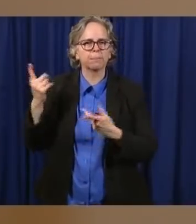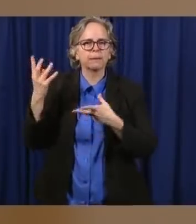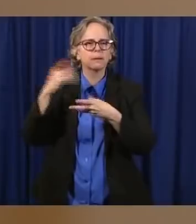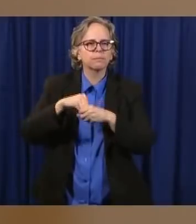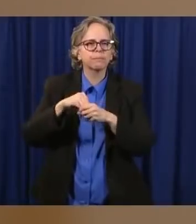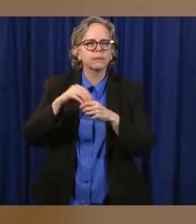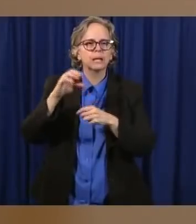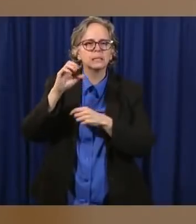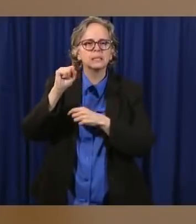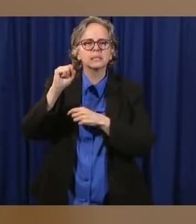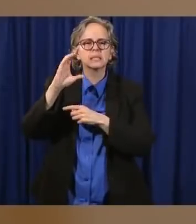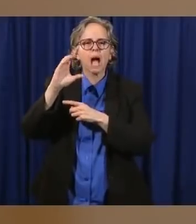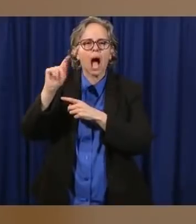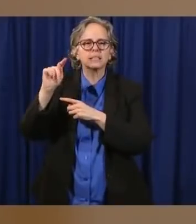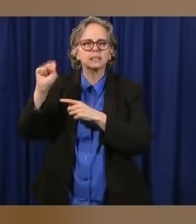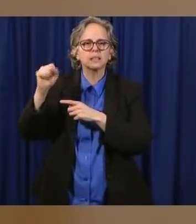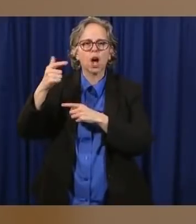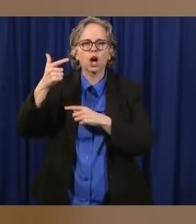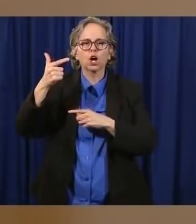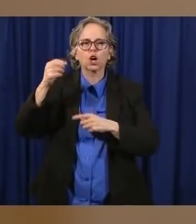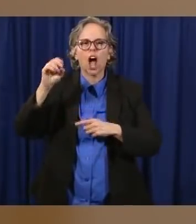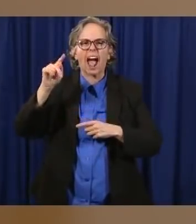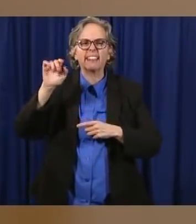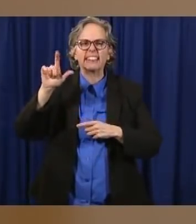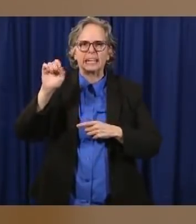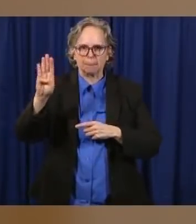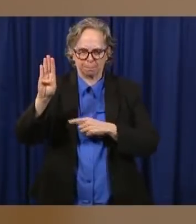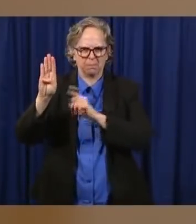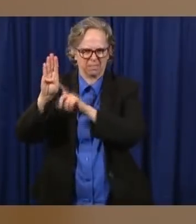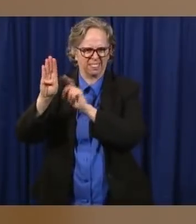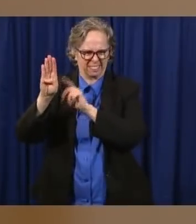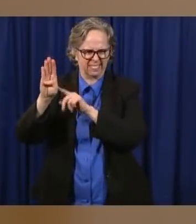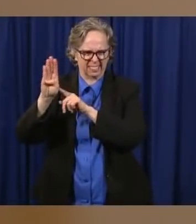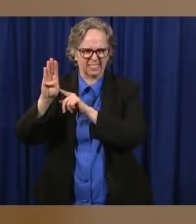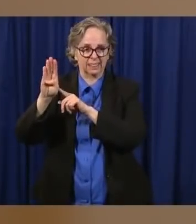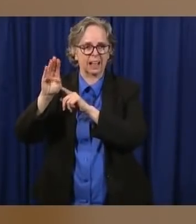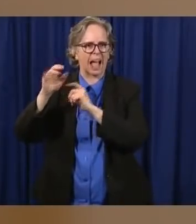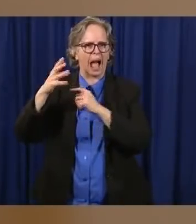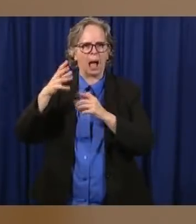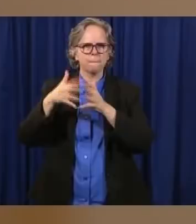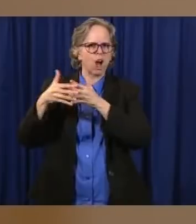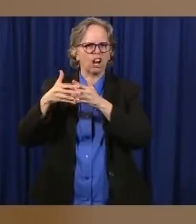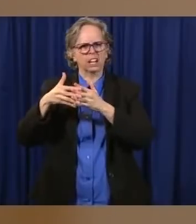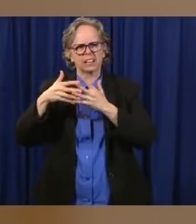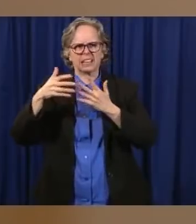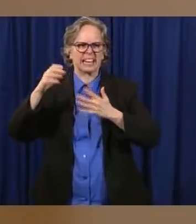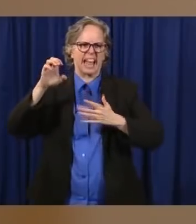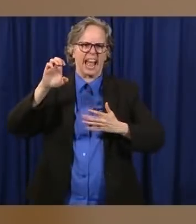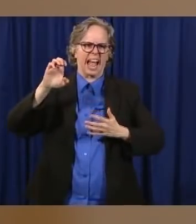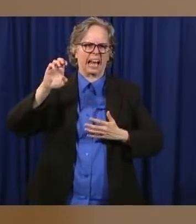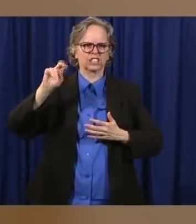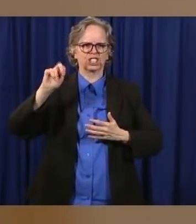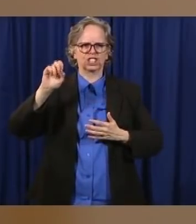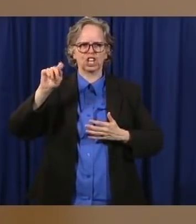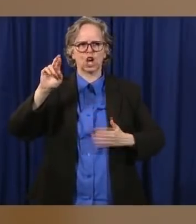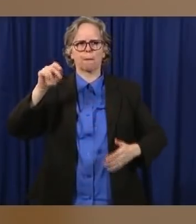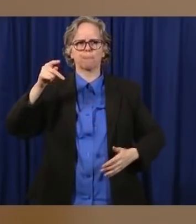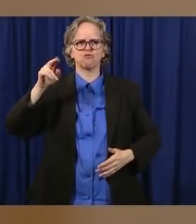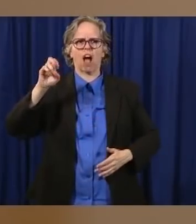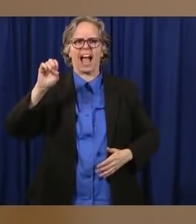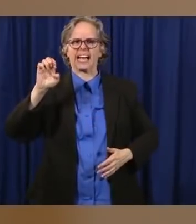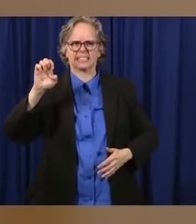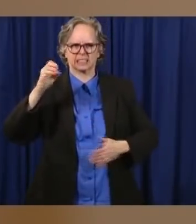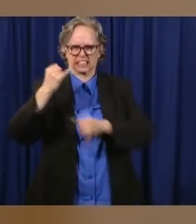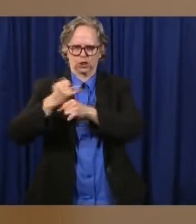researchers around the United States. It is by the American Enterprise Institute. But I think that and some of the work done at